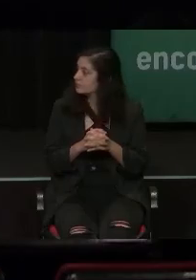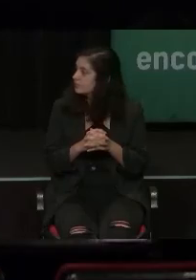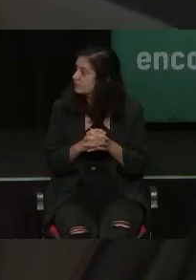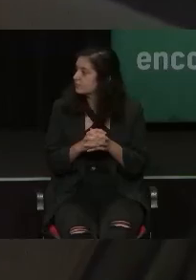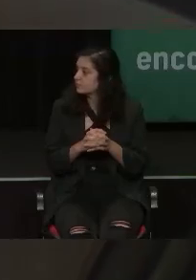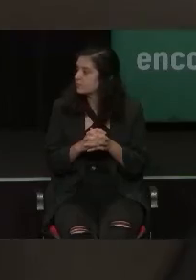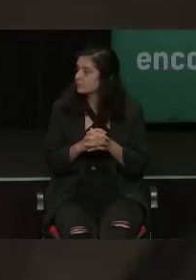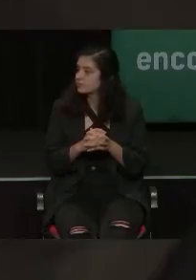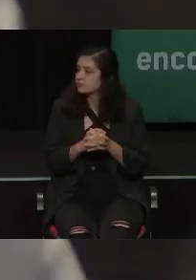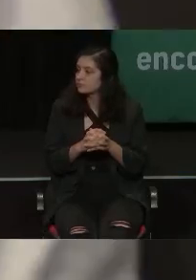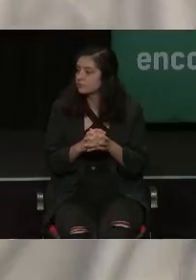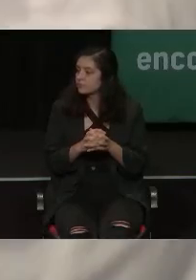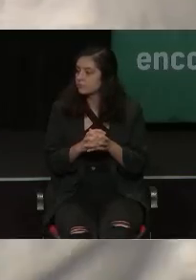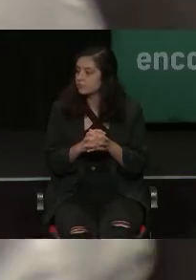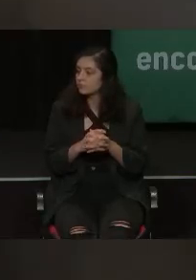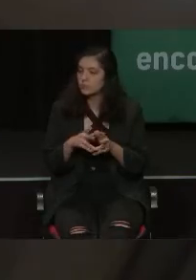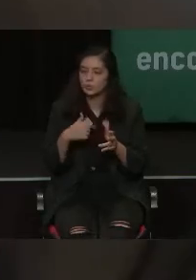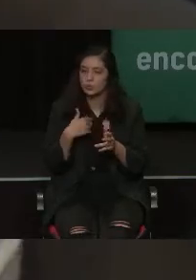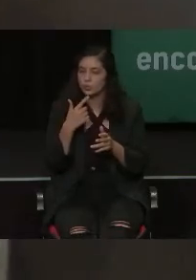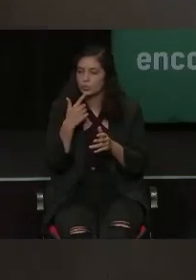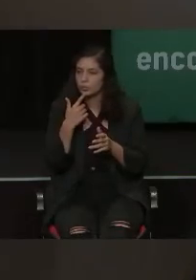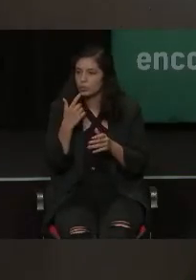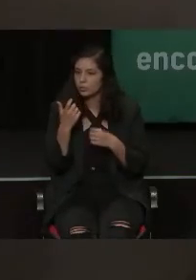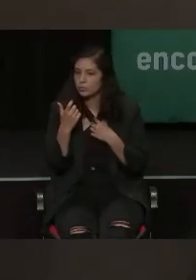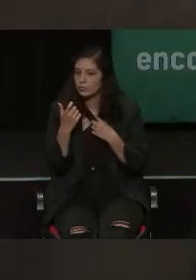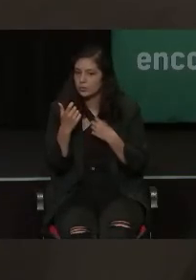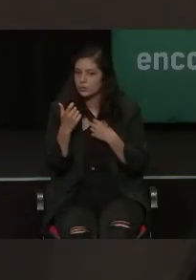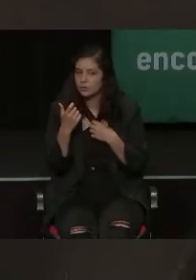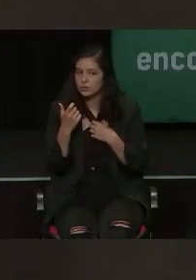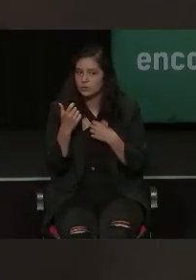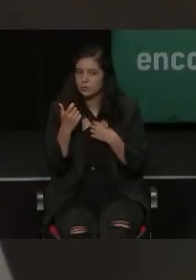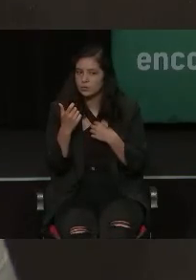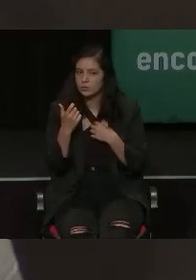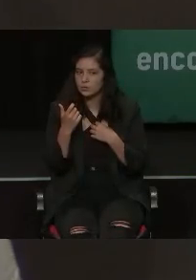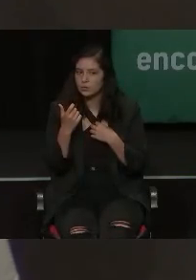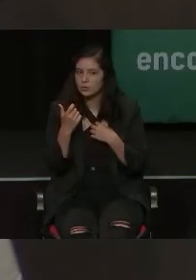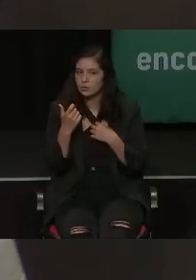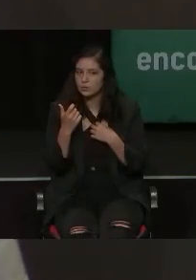É só falar? Pronto, sim. Pronto, a sua pergunta é o que é que isso vai fazer com a mulher grávida?